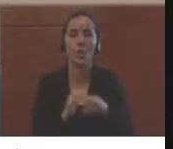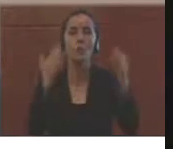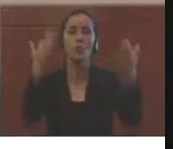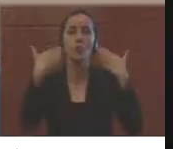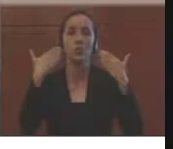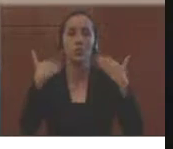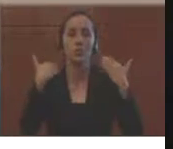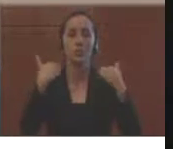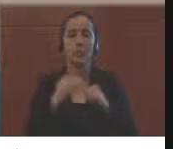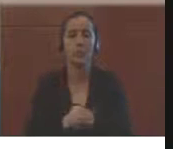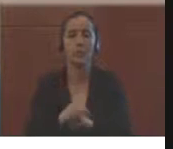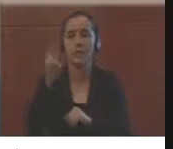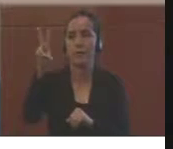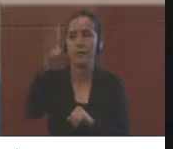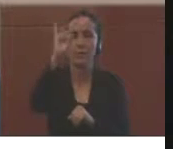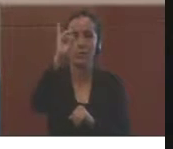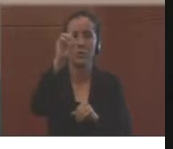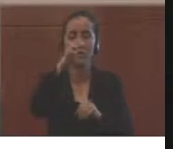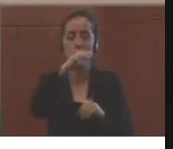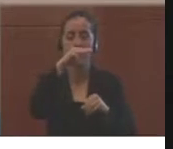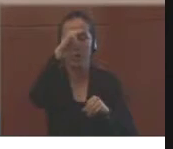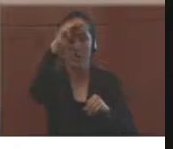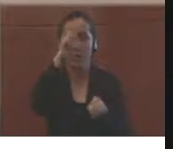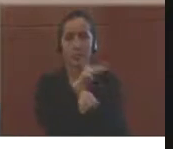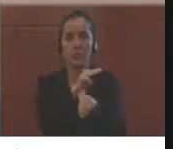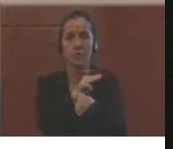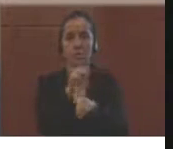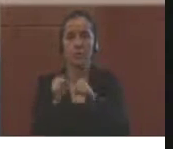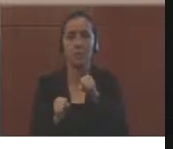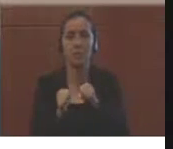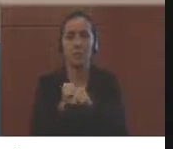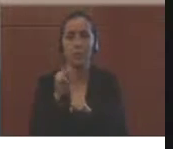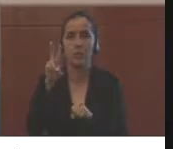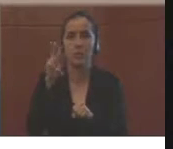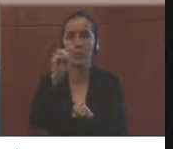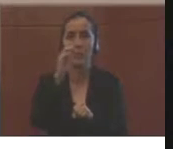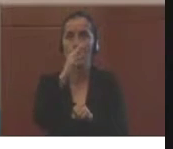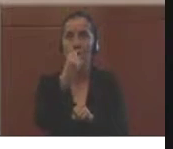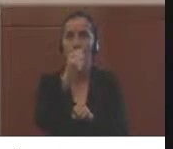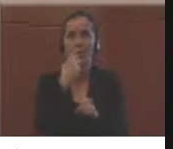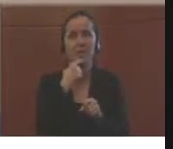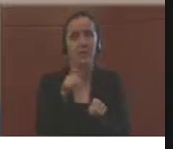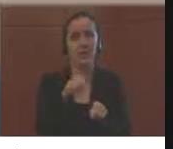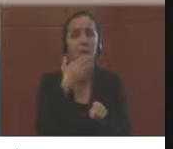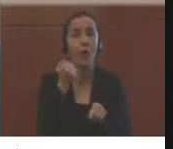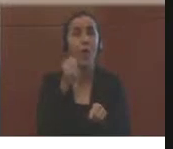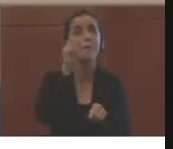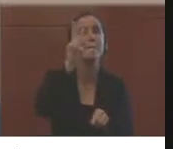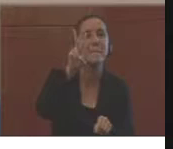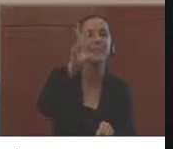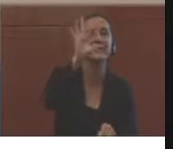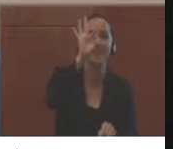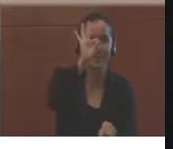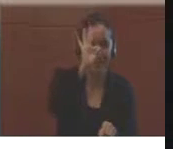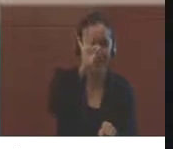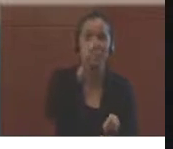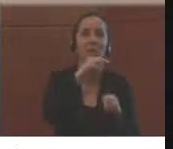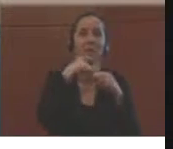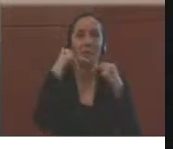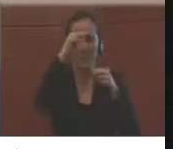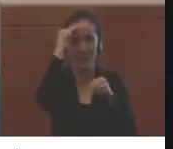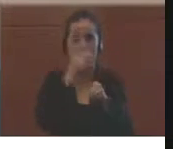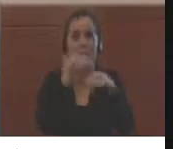Guayaquil, May 28th, 2014. It should say 29th, shouldn't it? Yes, that should be corrected